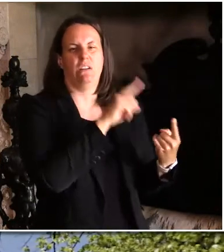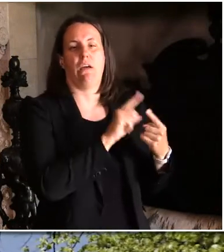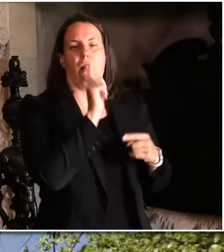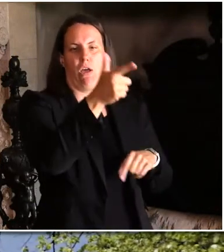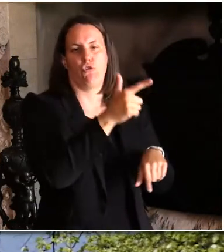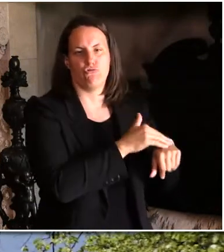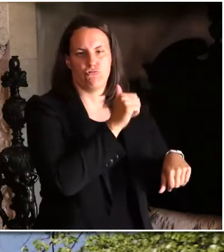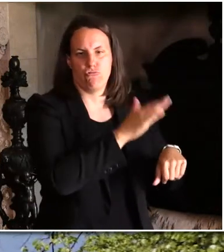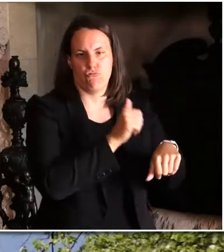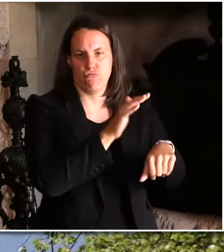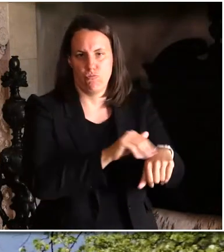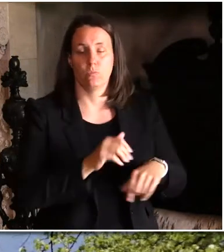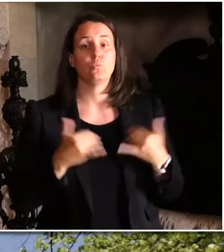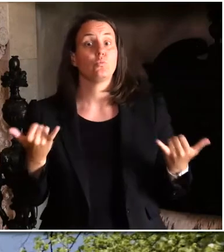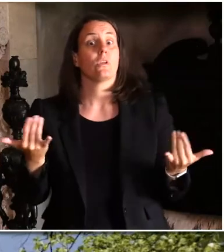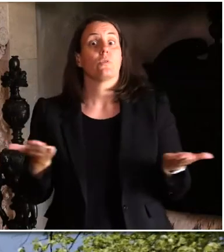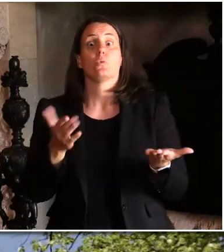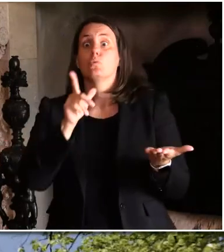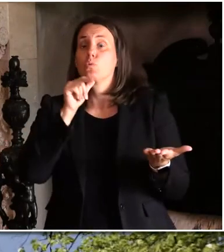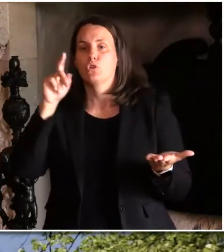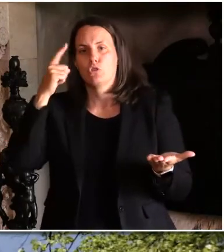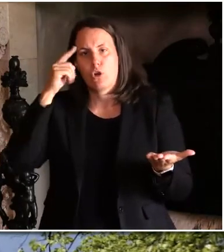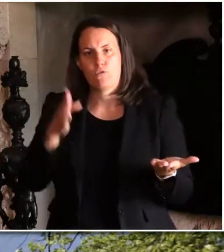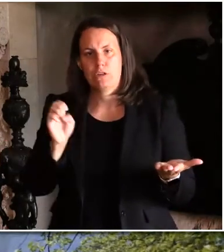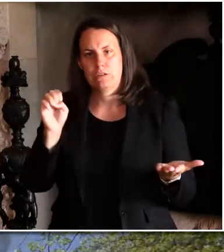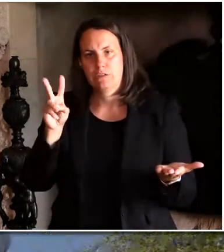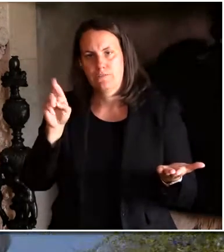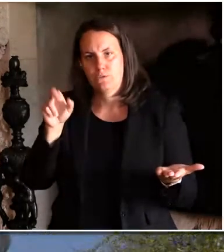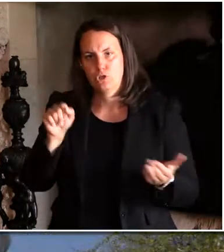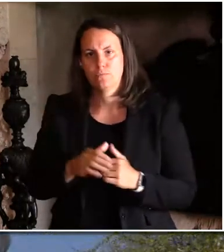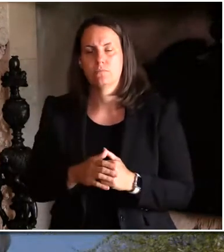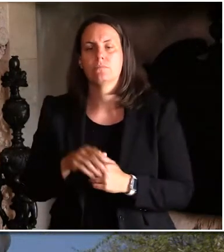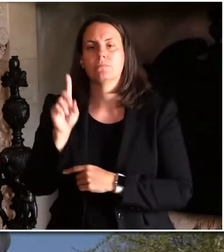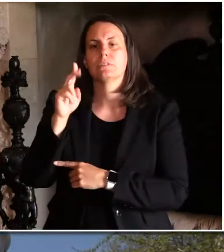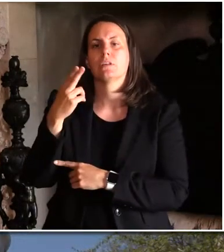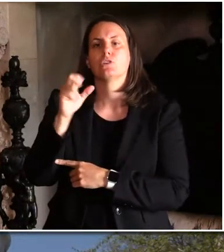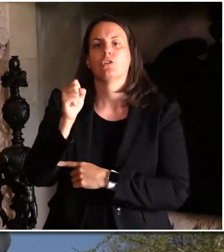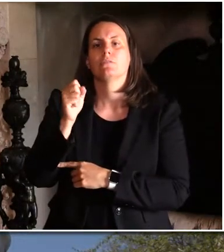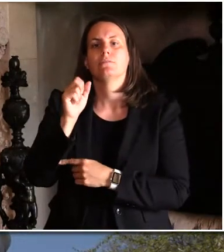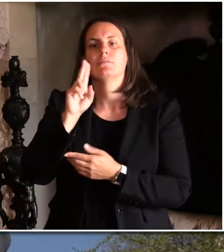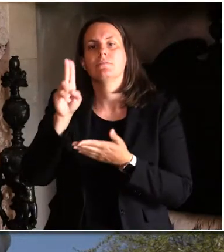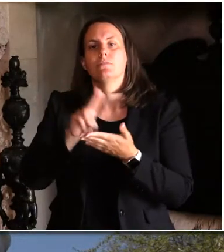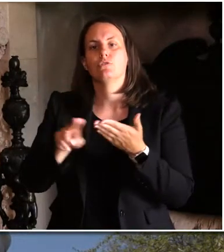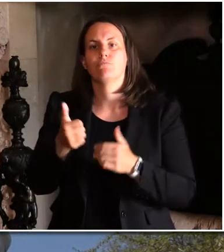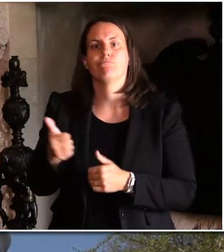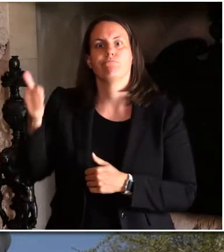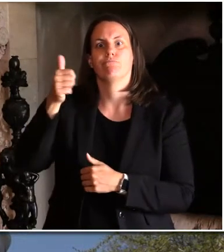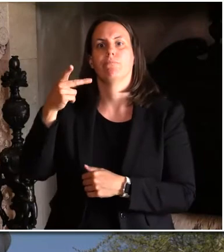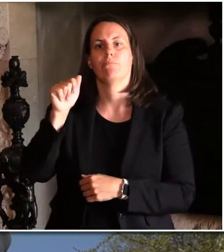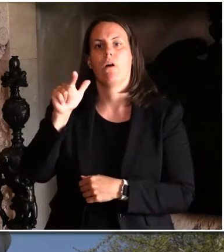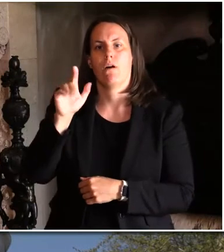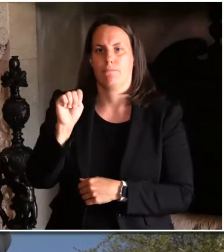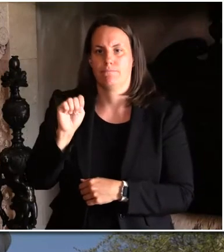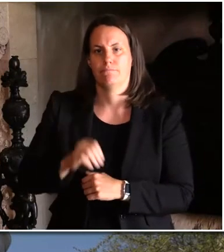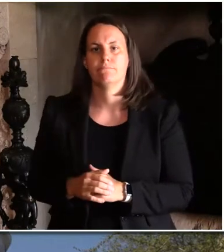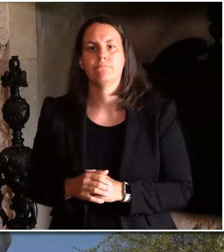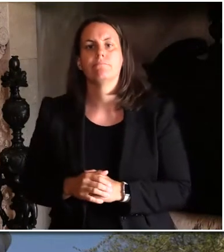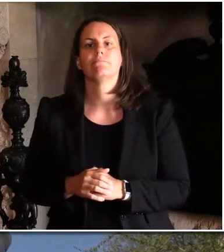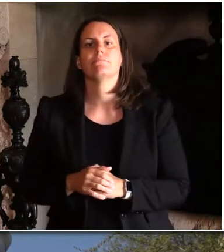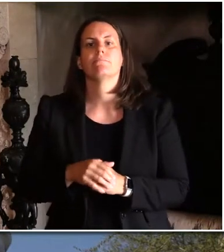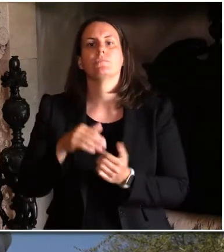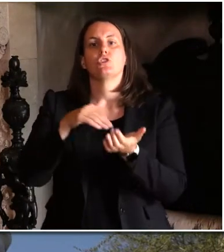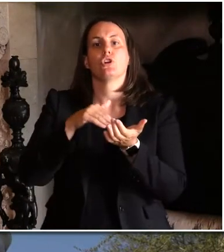briefing are Governor Tony Evers and DHS Secretary-Designee Andrea Palm, and available to answer questions are Dr. Ryan Westergaard, the